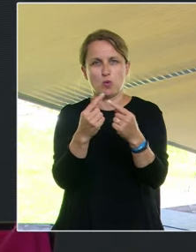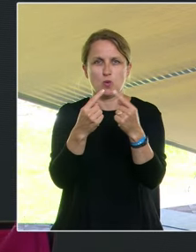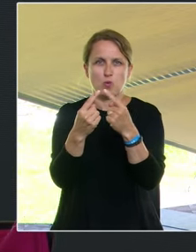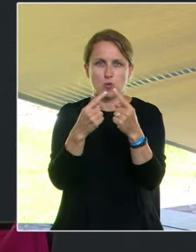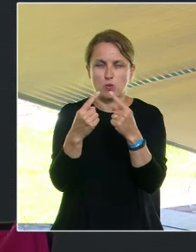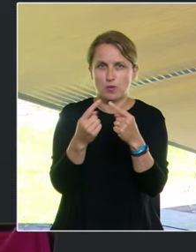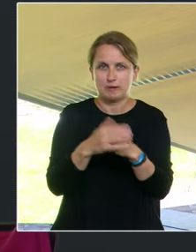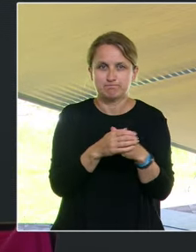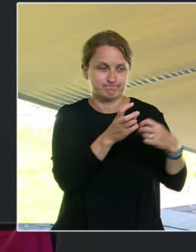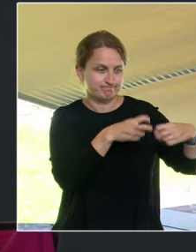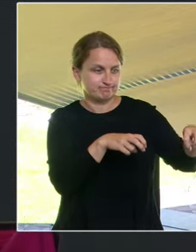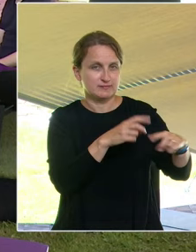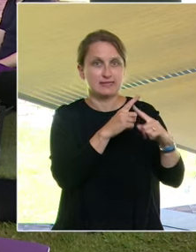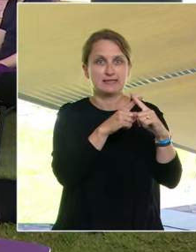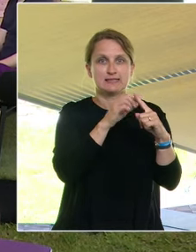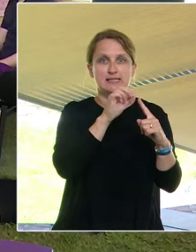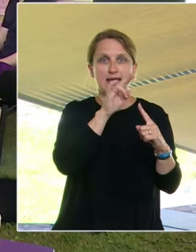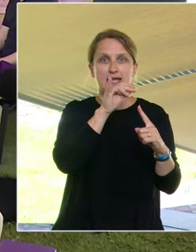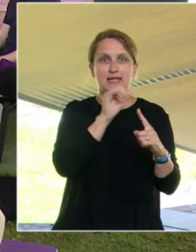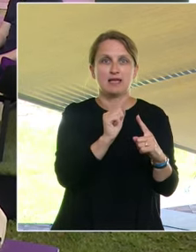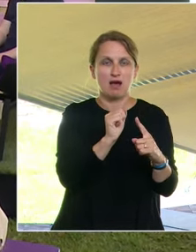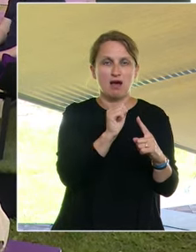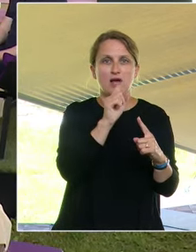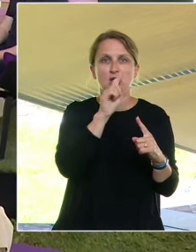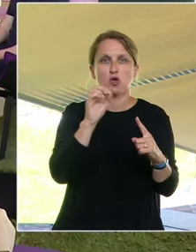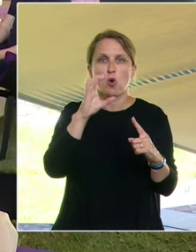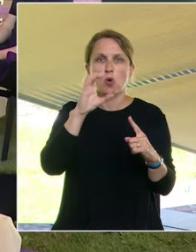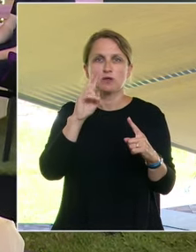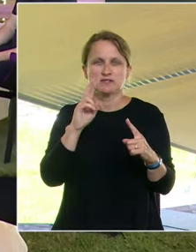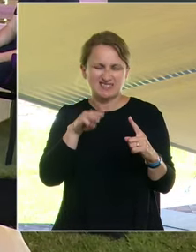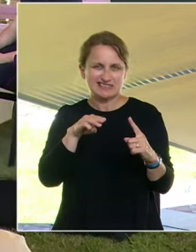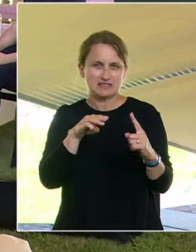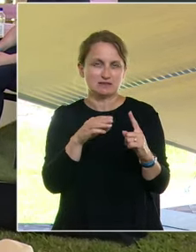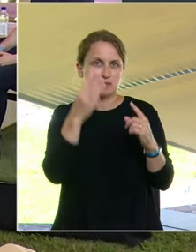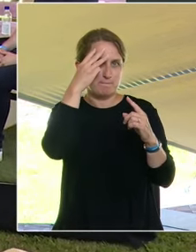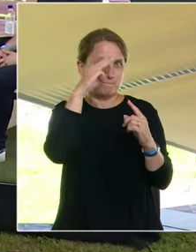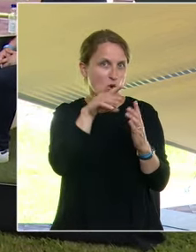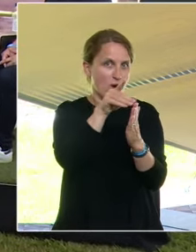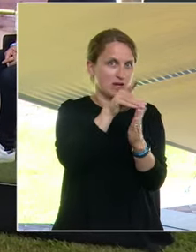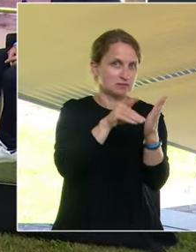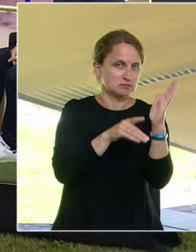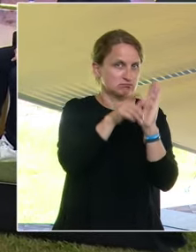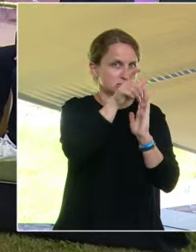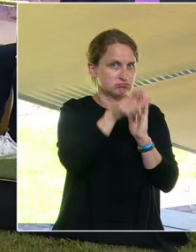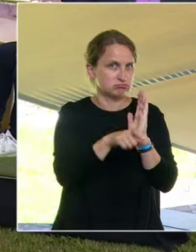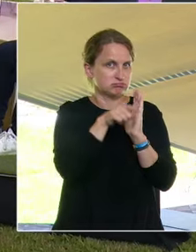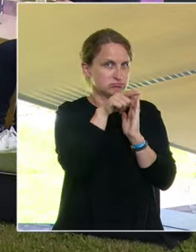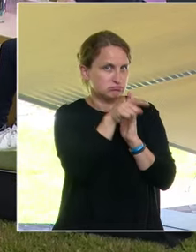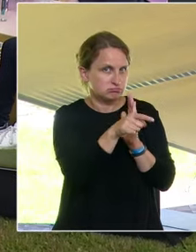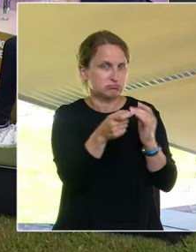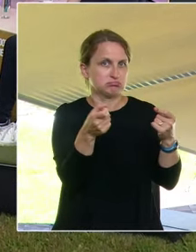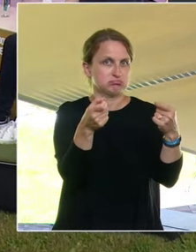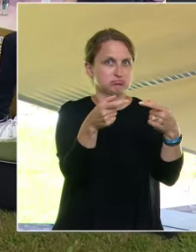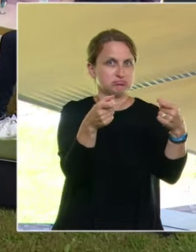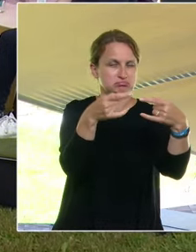Joost. Xenia is a fashion designer, mixed media artist, and she focuses on sustainable, upcycled, and digital fashion.